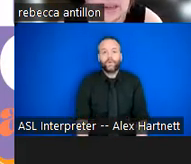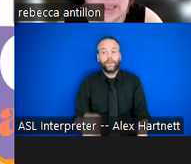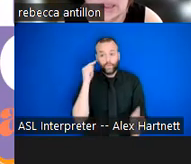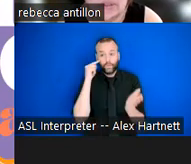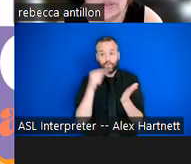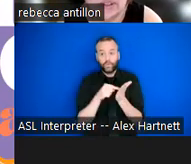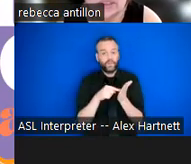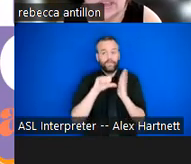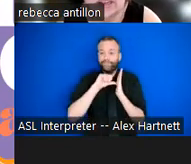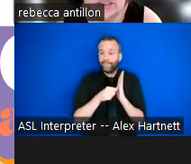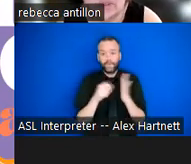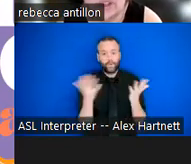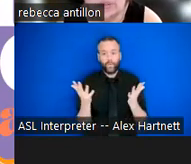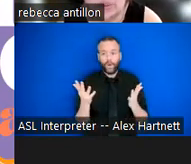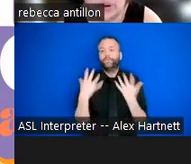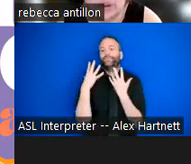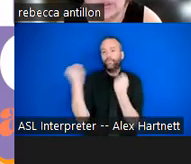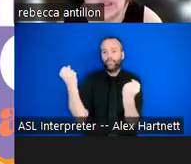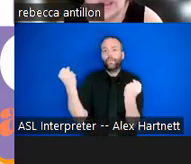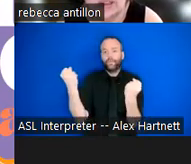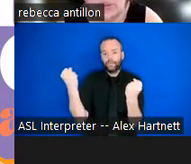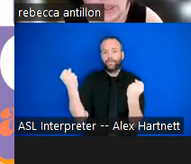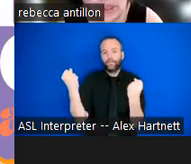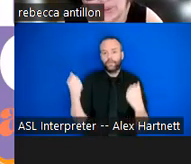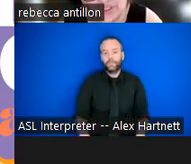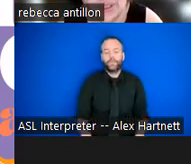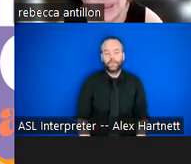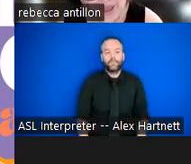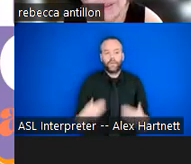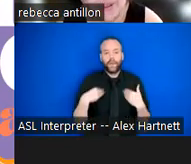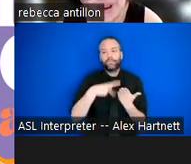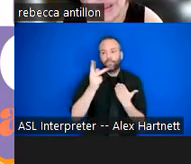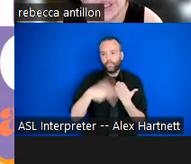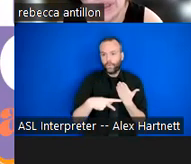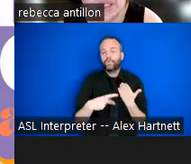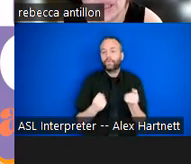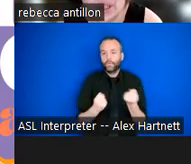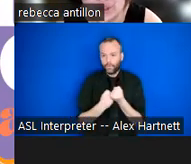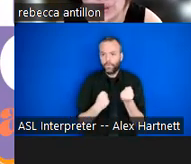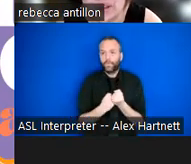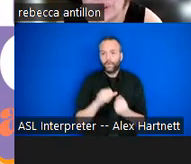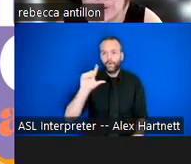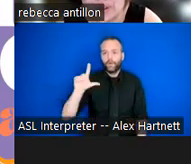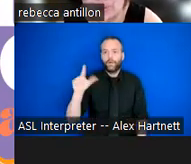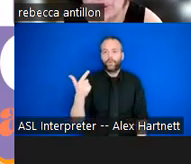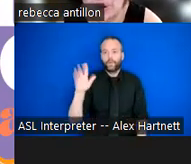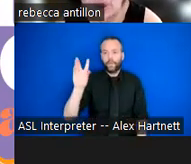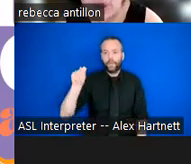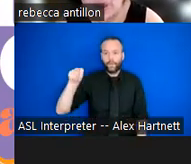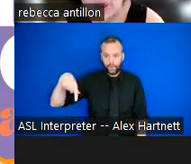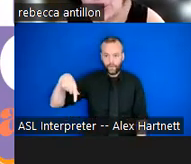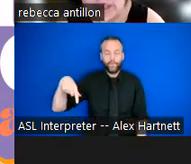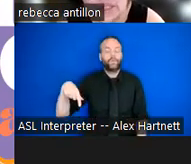they are dedicated to facilitating activities and programs that will enrich the lives of our LGBTQ plus folks and